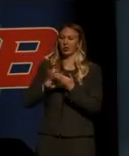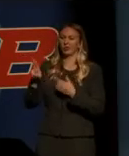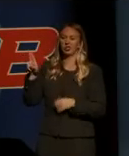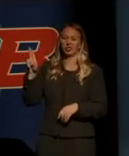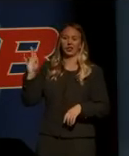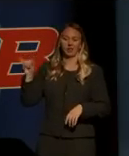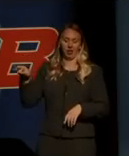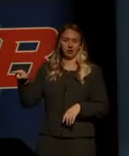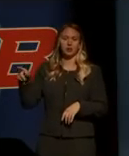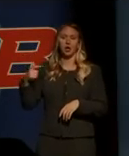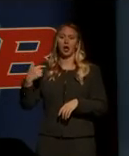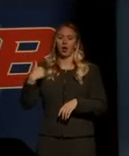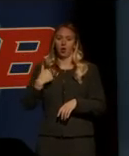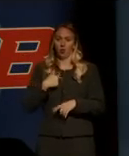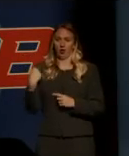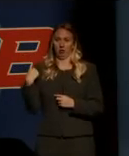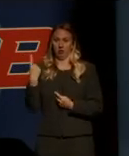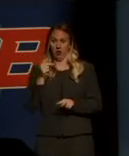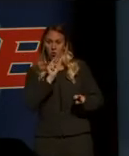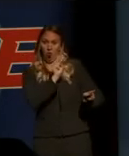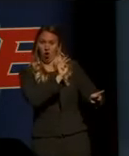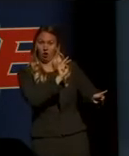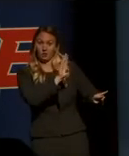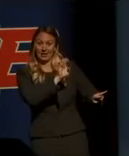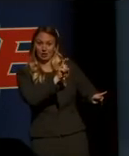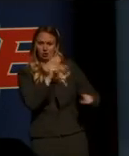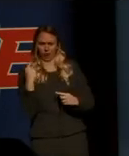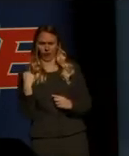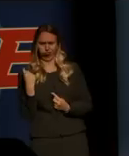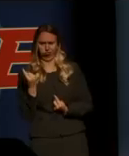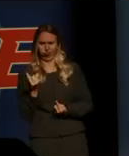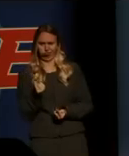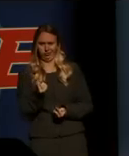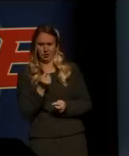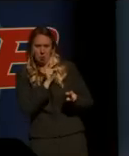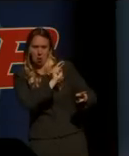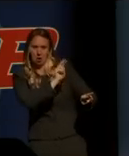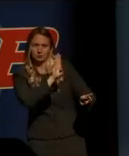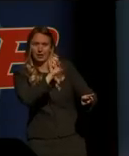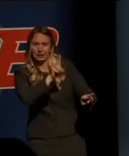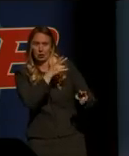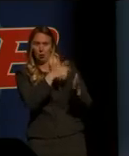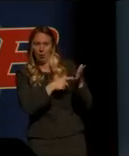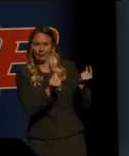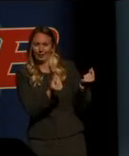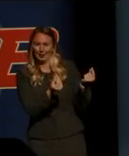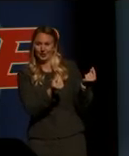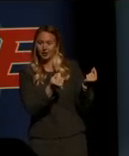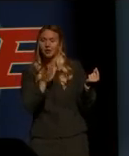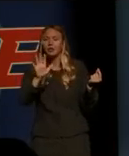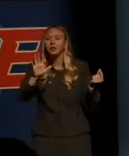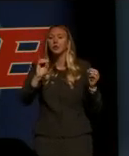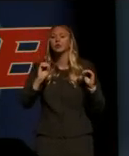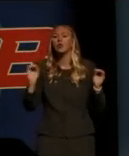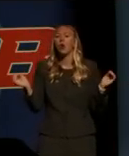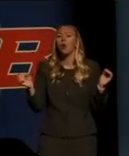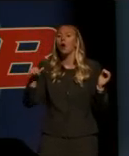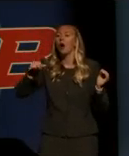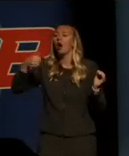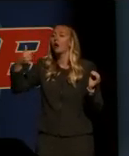had eyes on what Boise State is up to. Put it simply, there is no more thrilling place to